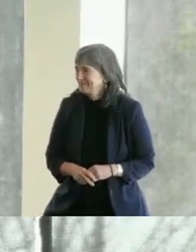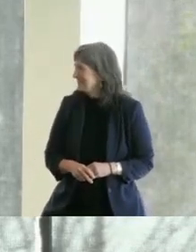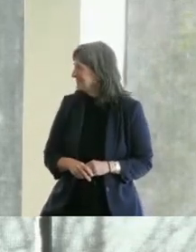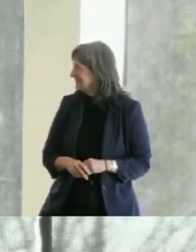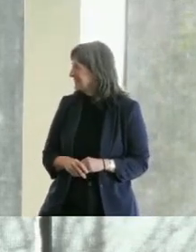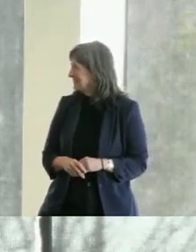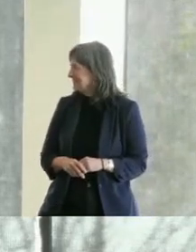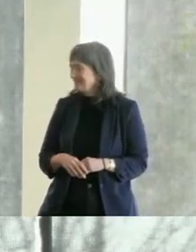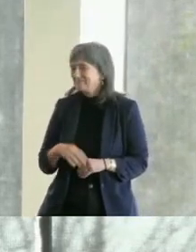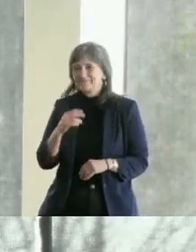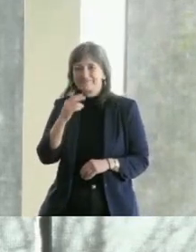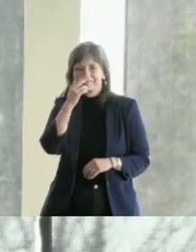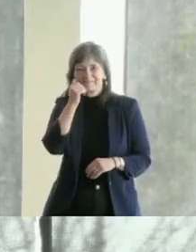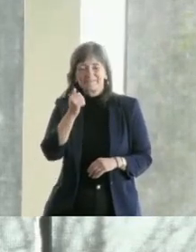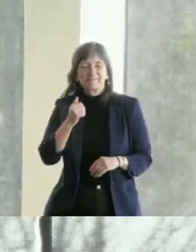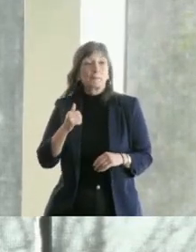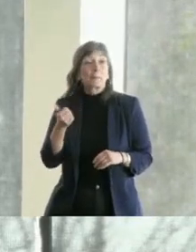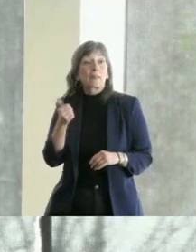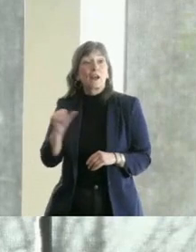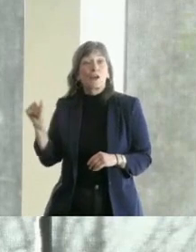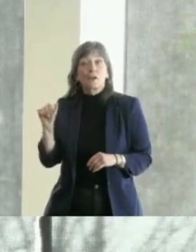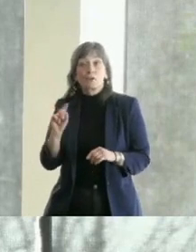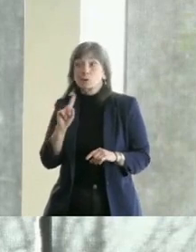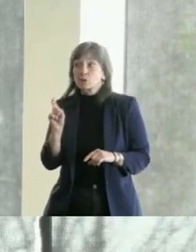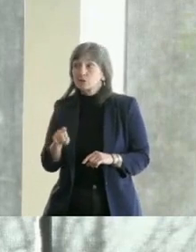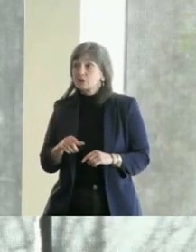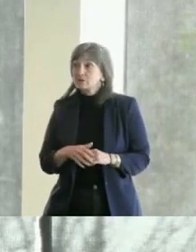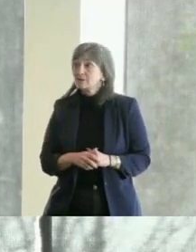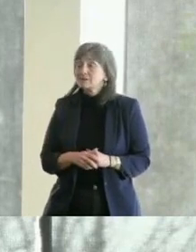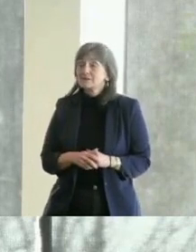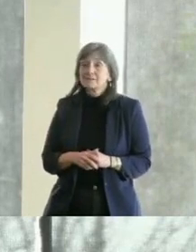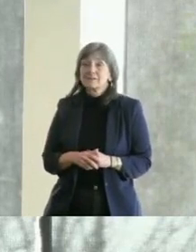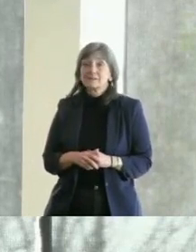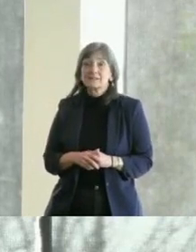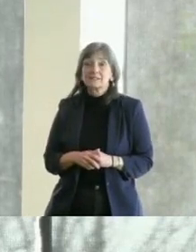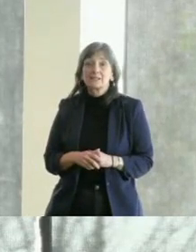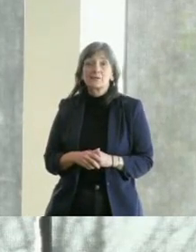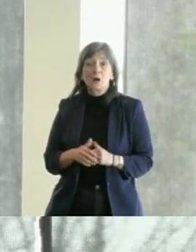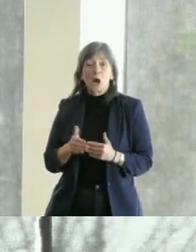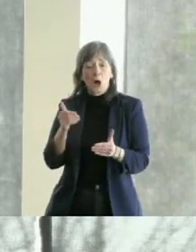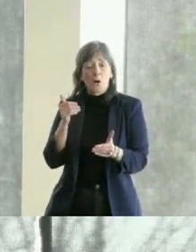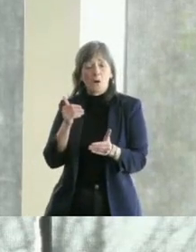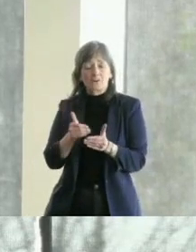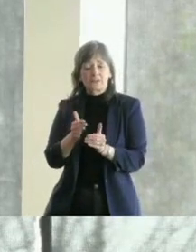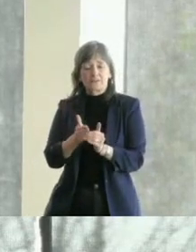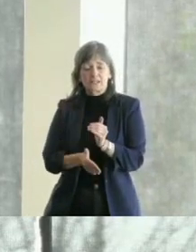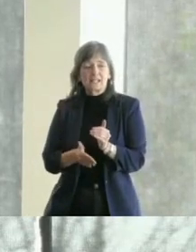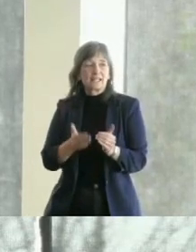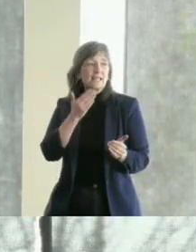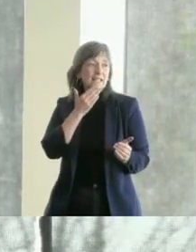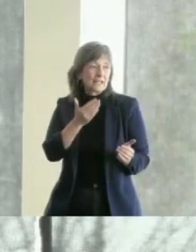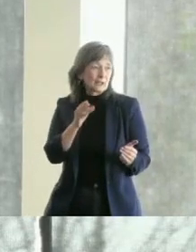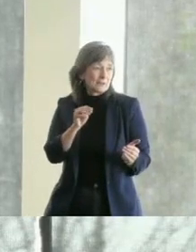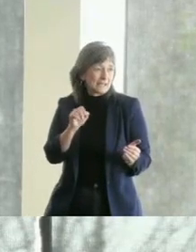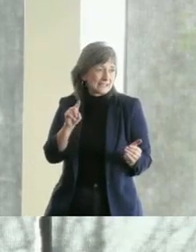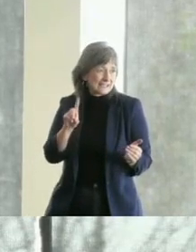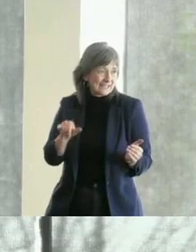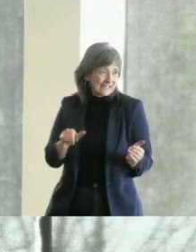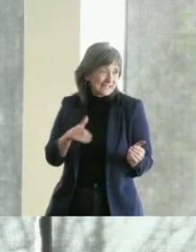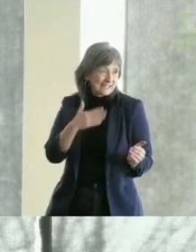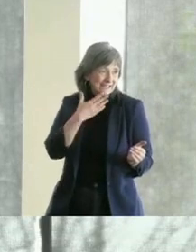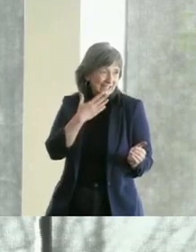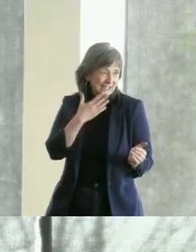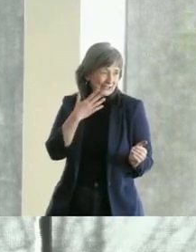Funny. Anybody have any other questions? All right, we are so close to finishing up. Thank you, Mandy. Really appreciate you sharing